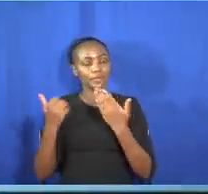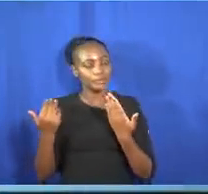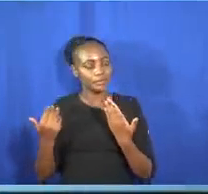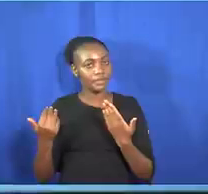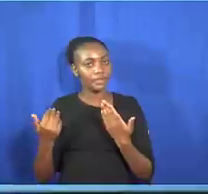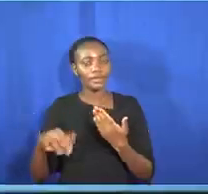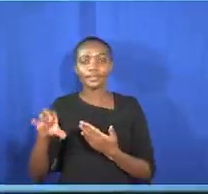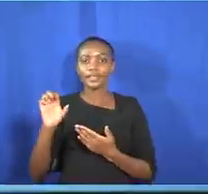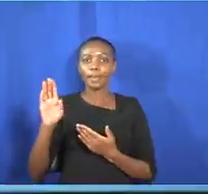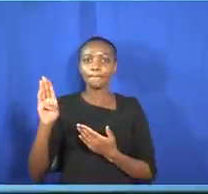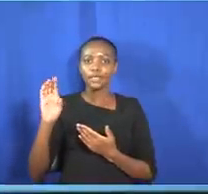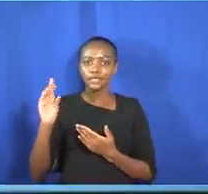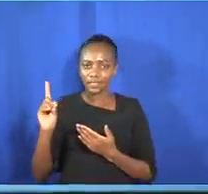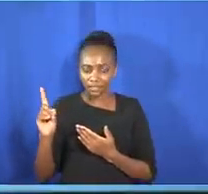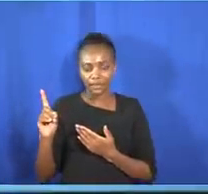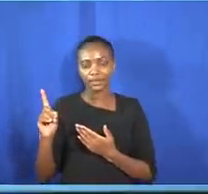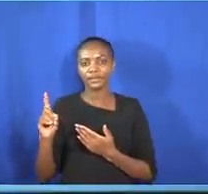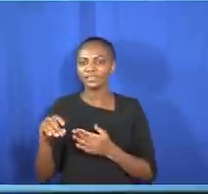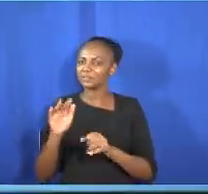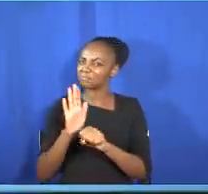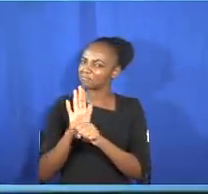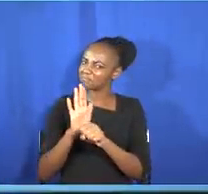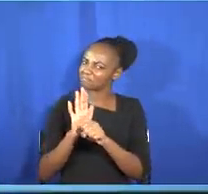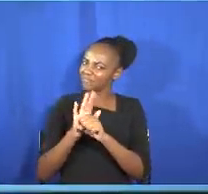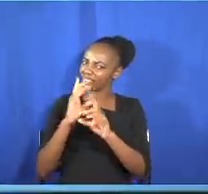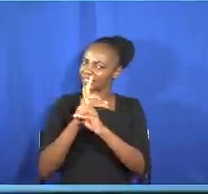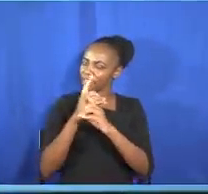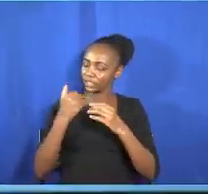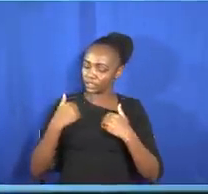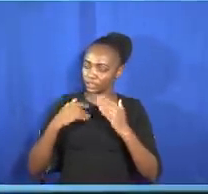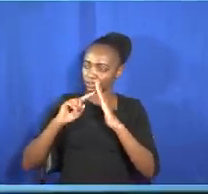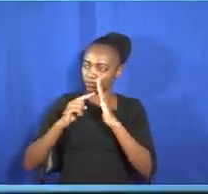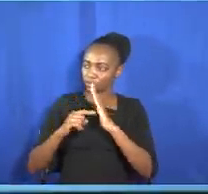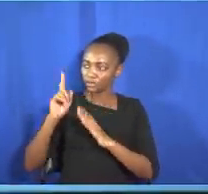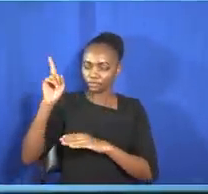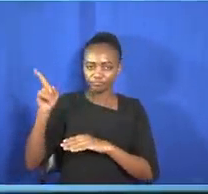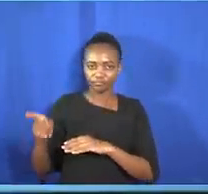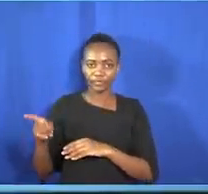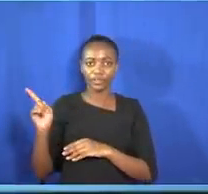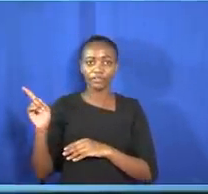with communication disorders, the EBD, emotionally disturbed behavior, those with